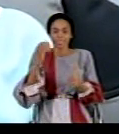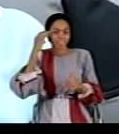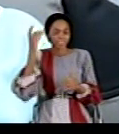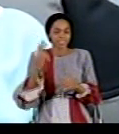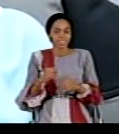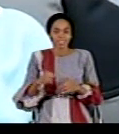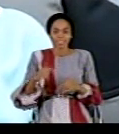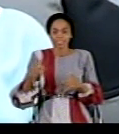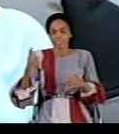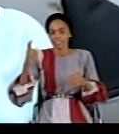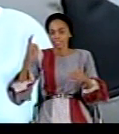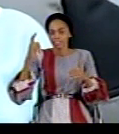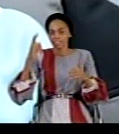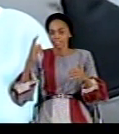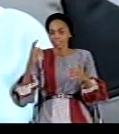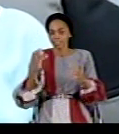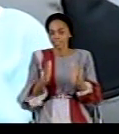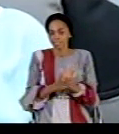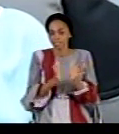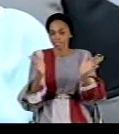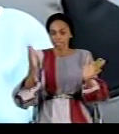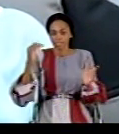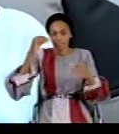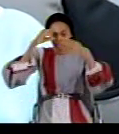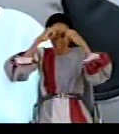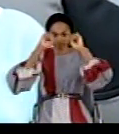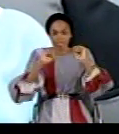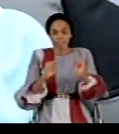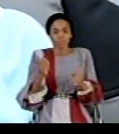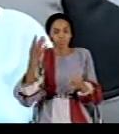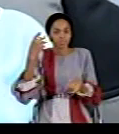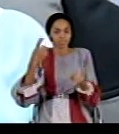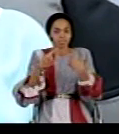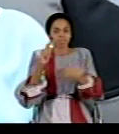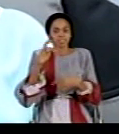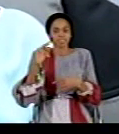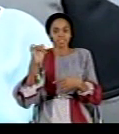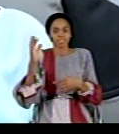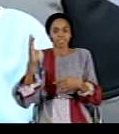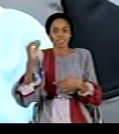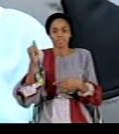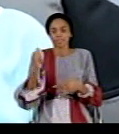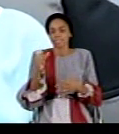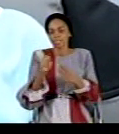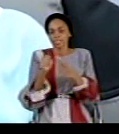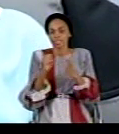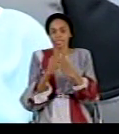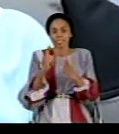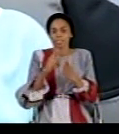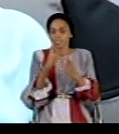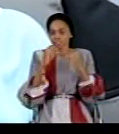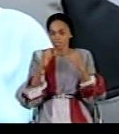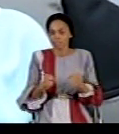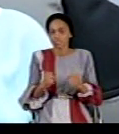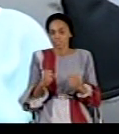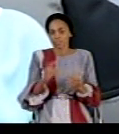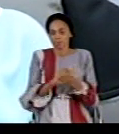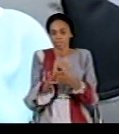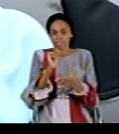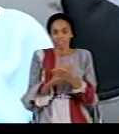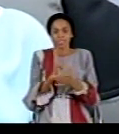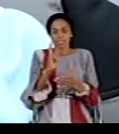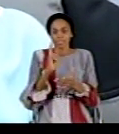was coming to Taraba State, I strongly believe that my case will be